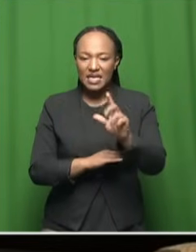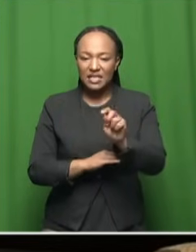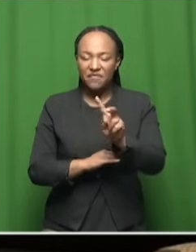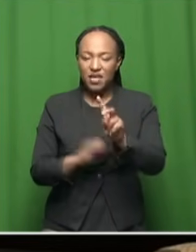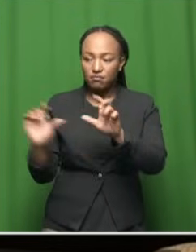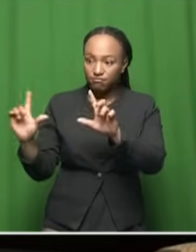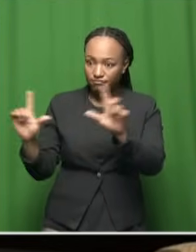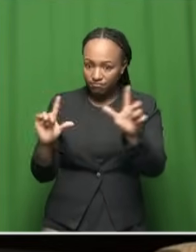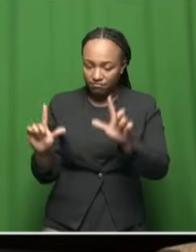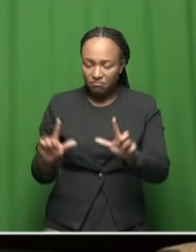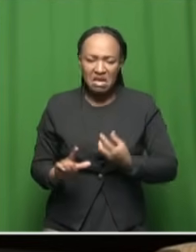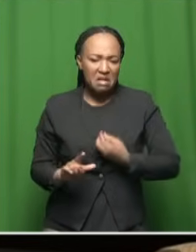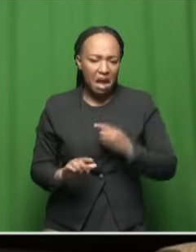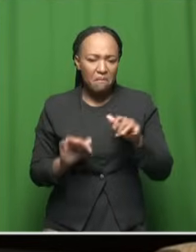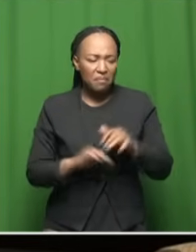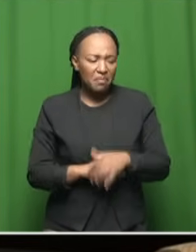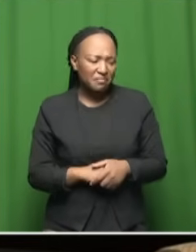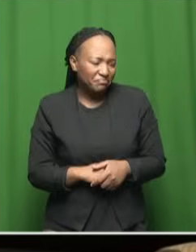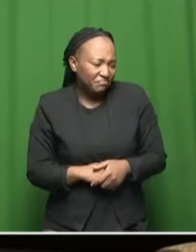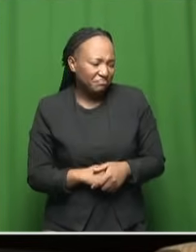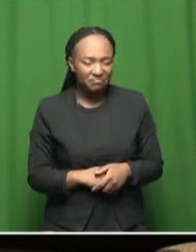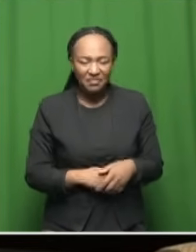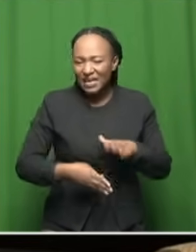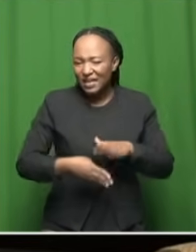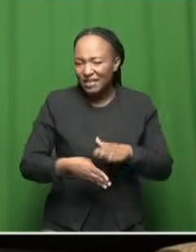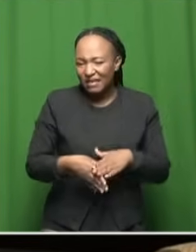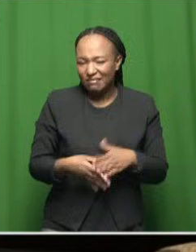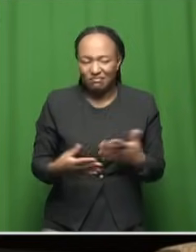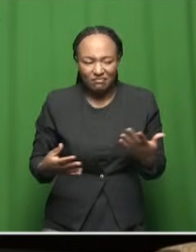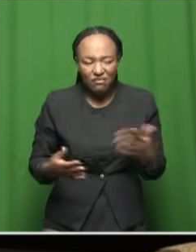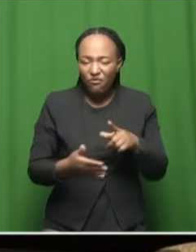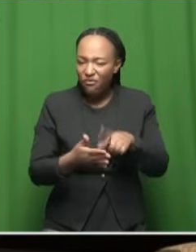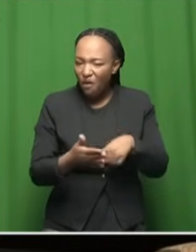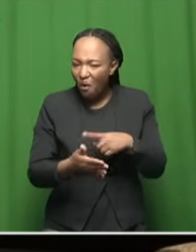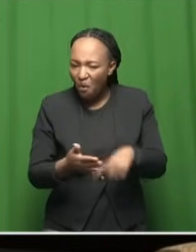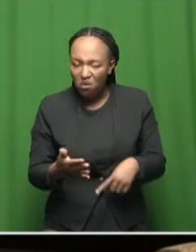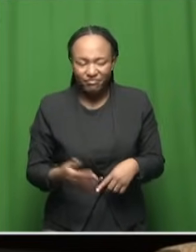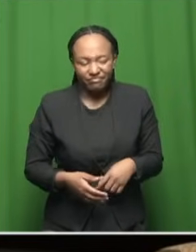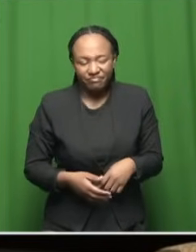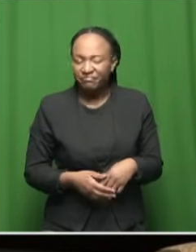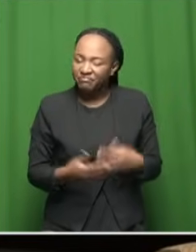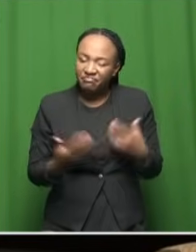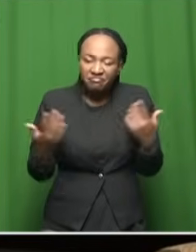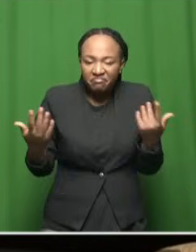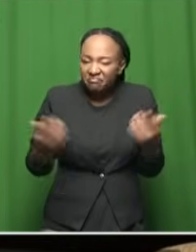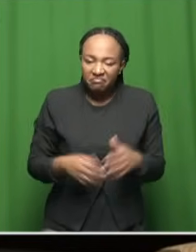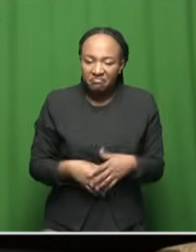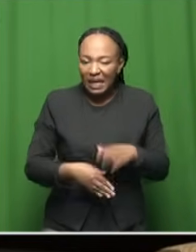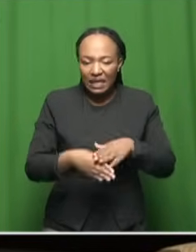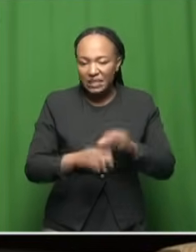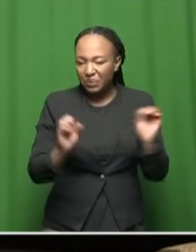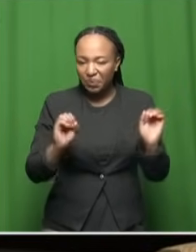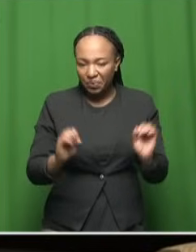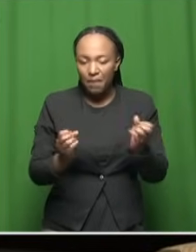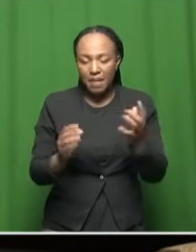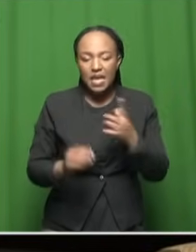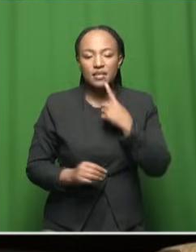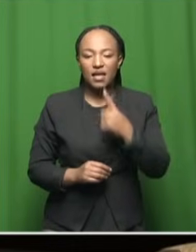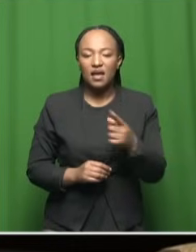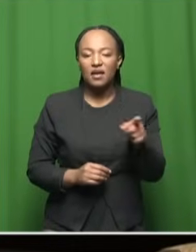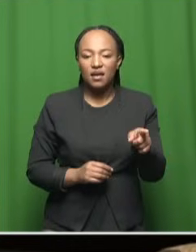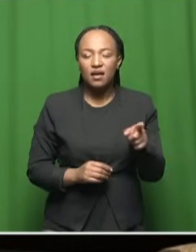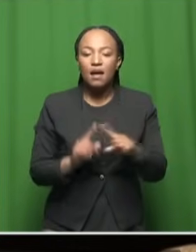young people said they don't see a reason as to why they should vote, and they don't believe that it will bring about any change in their